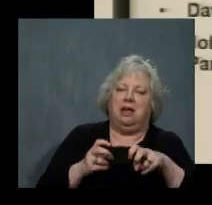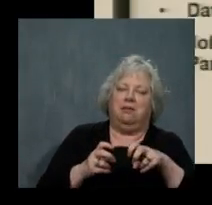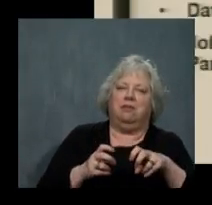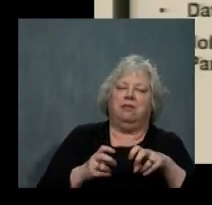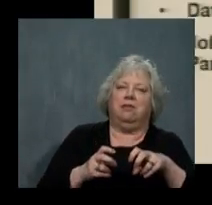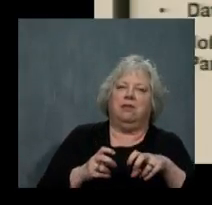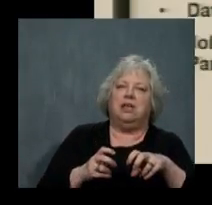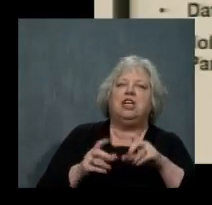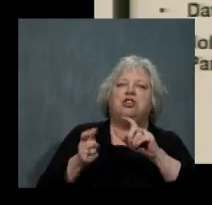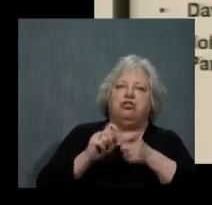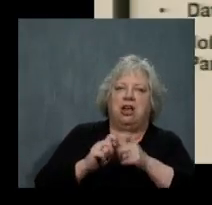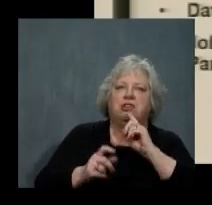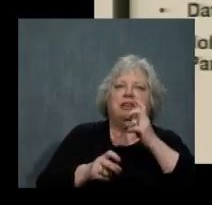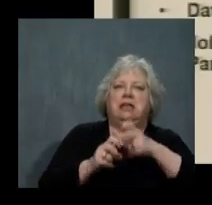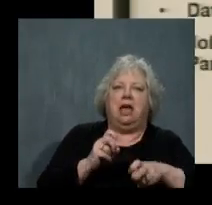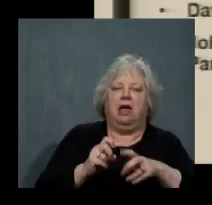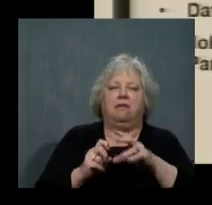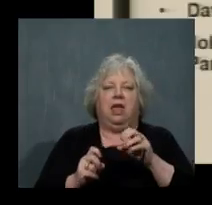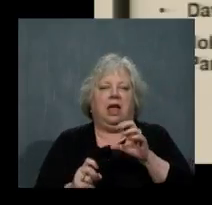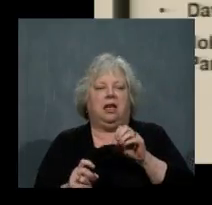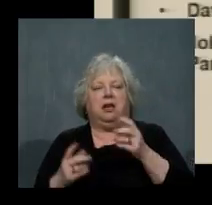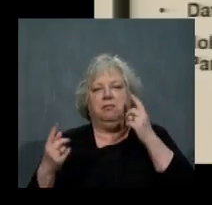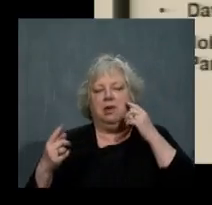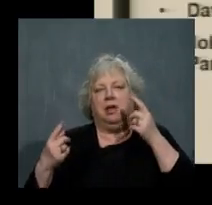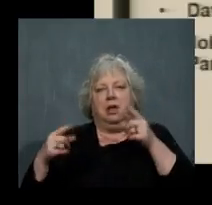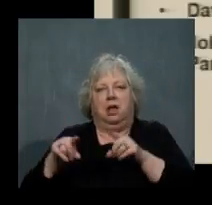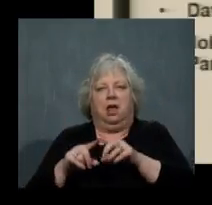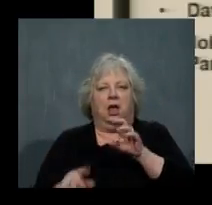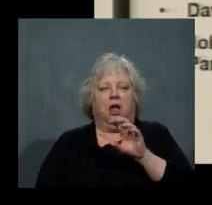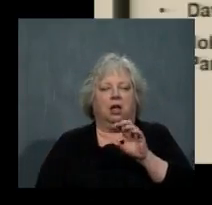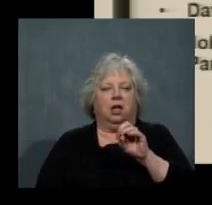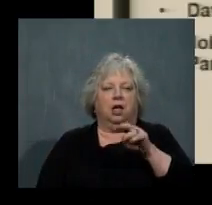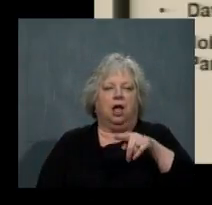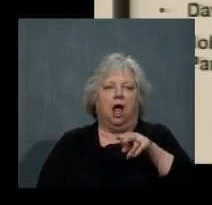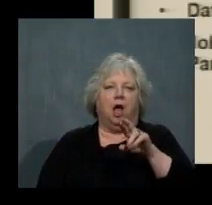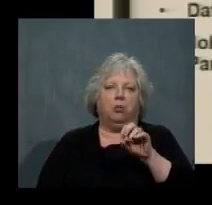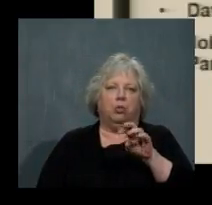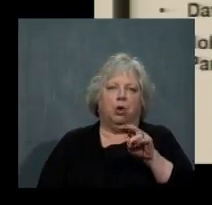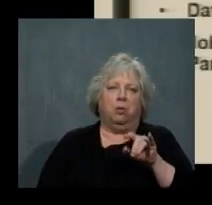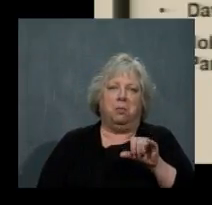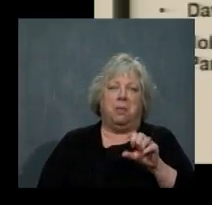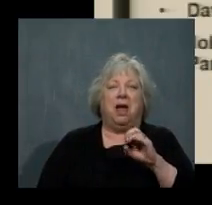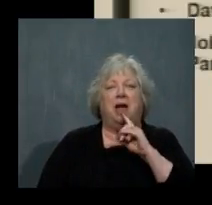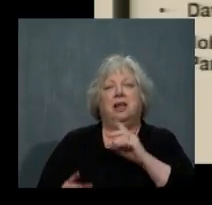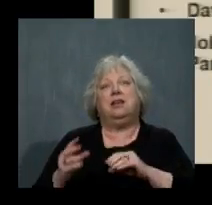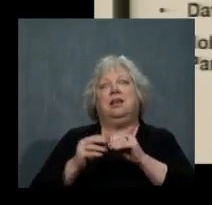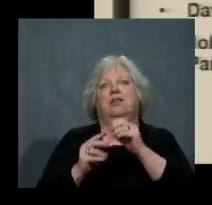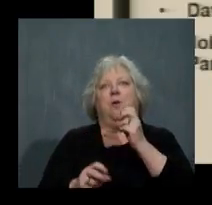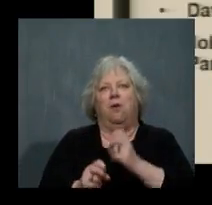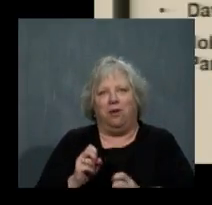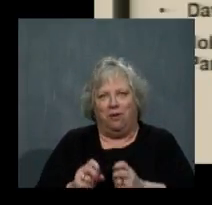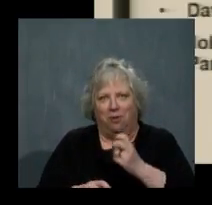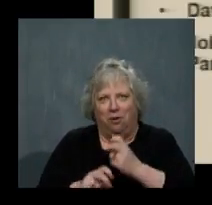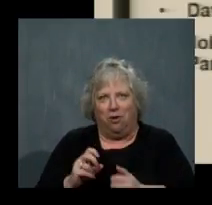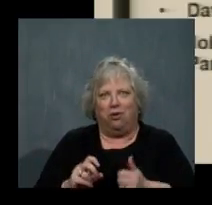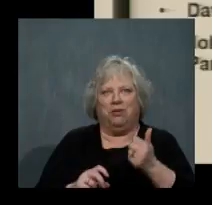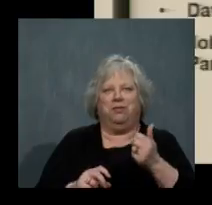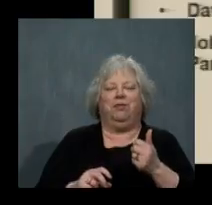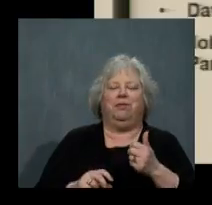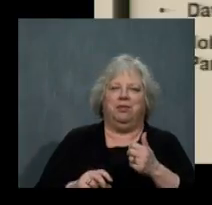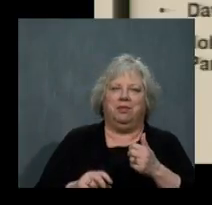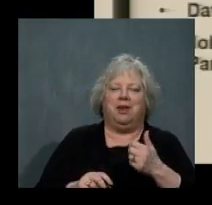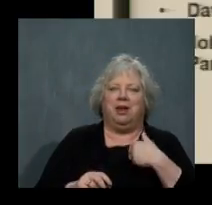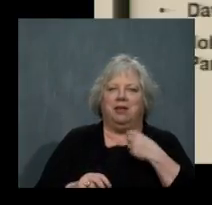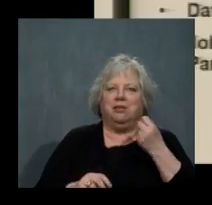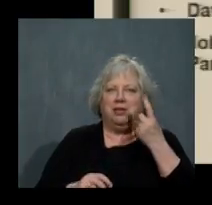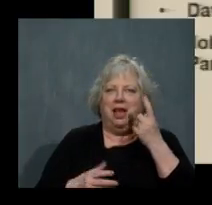even tougher, and I have realized that very, very quickly on this endeavor. As a city,